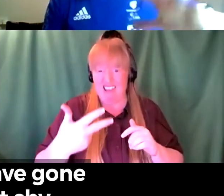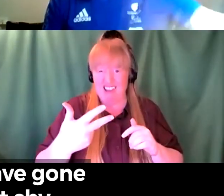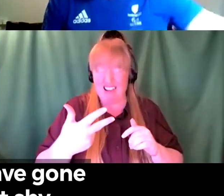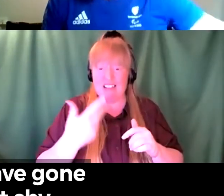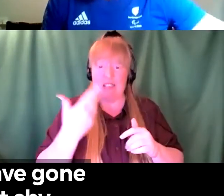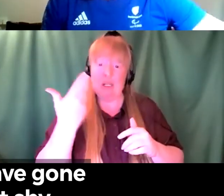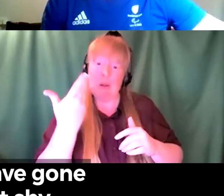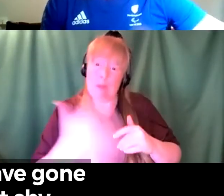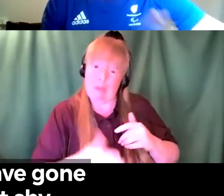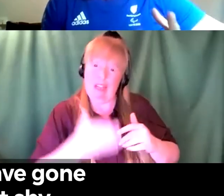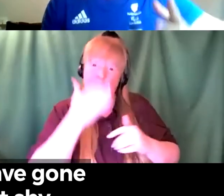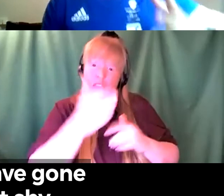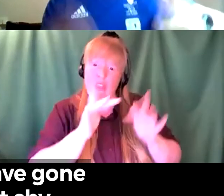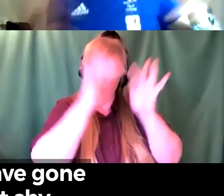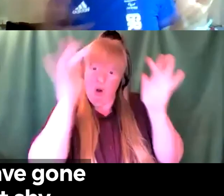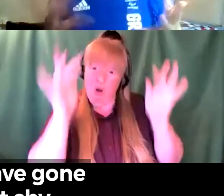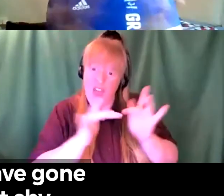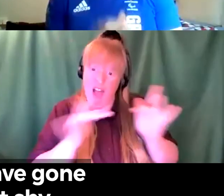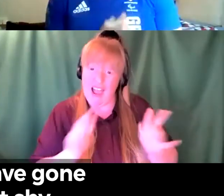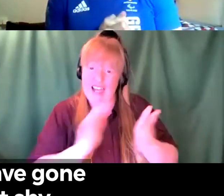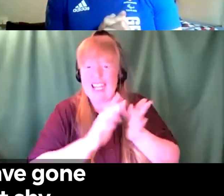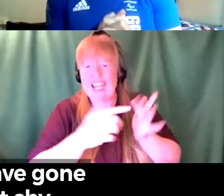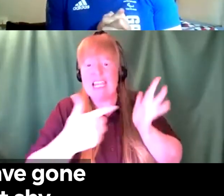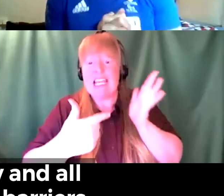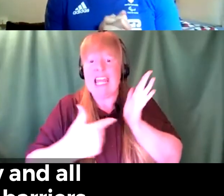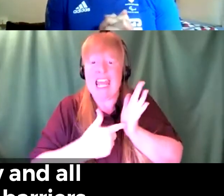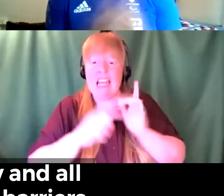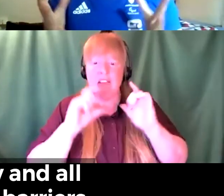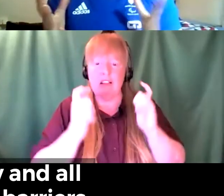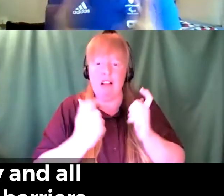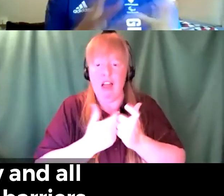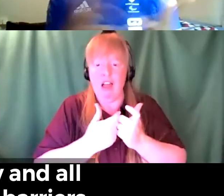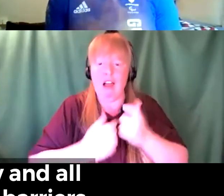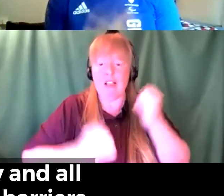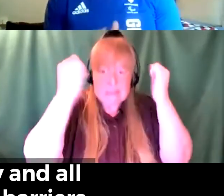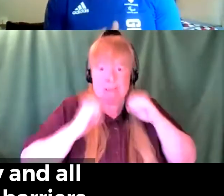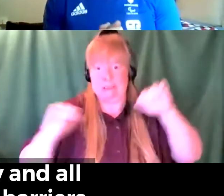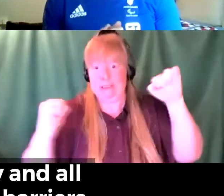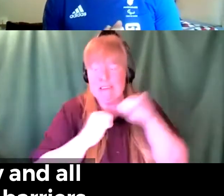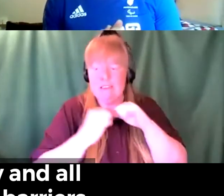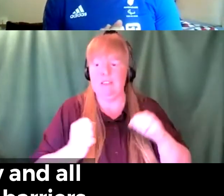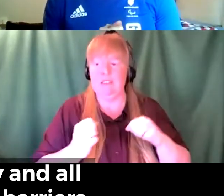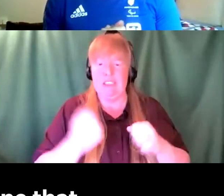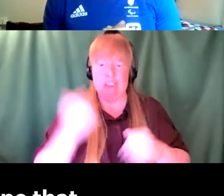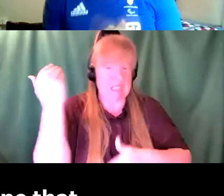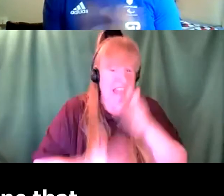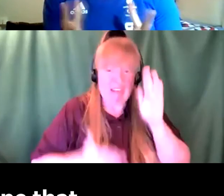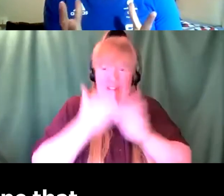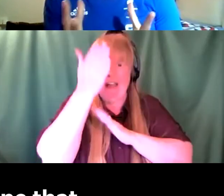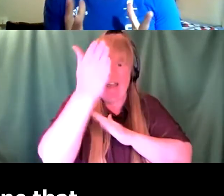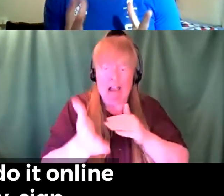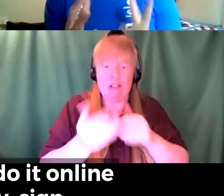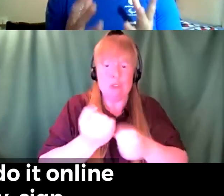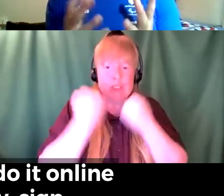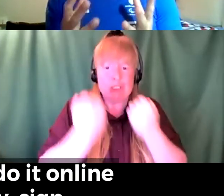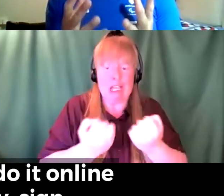never have gone to a HIIT class, and she's not shy, and she hasn't got a disability and all the other things that could be barriers, but she just wouldn't have done